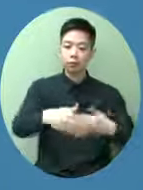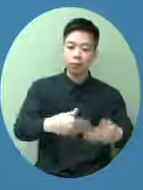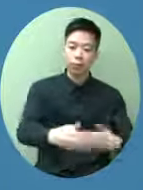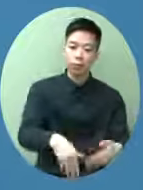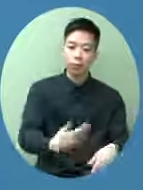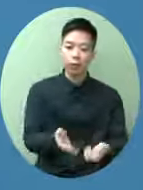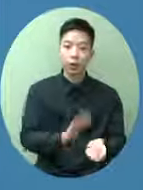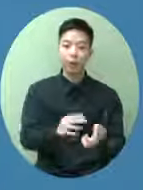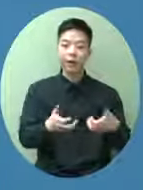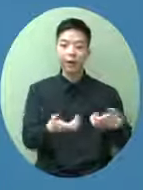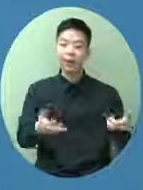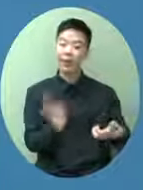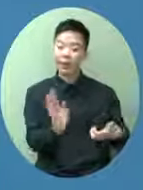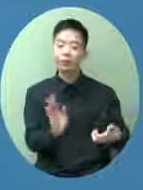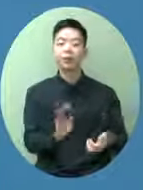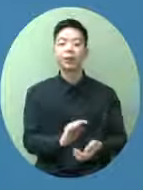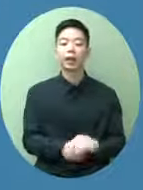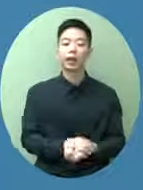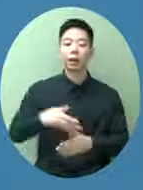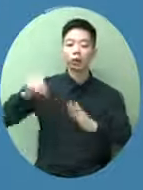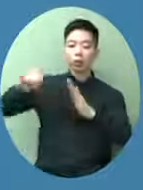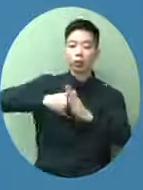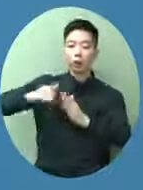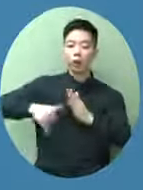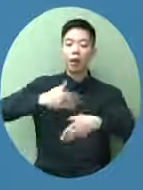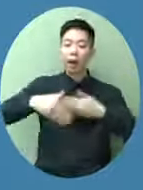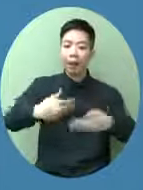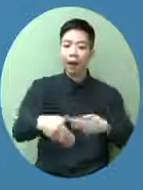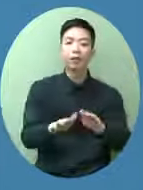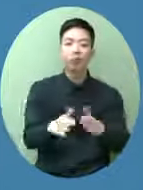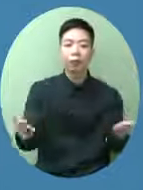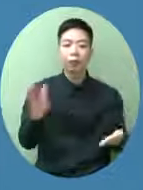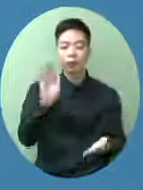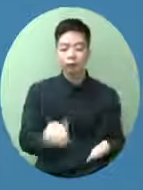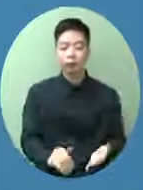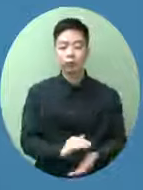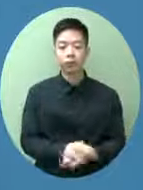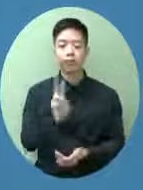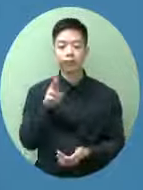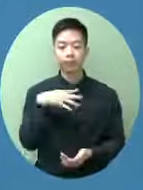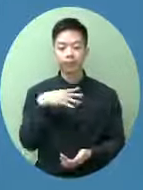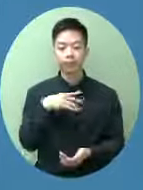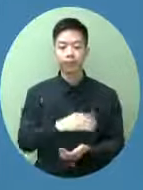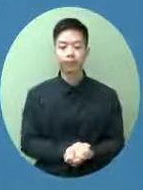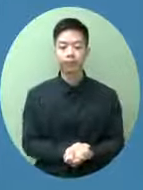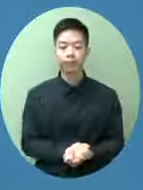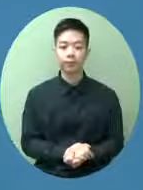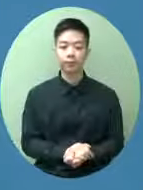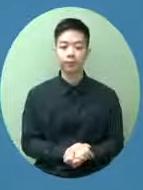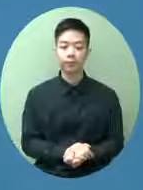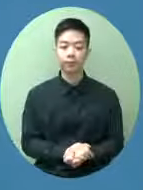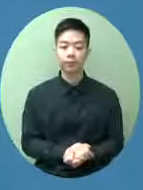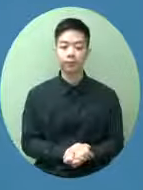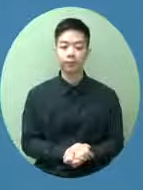about reassuring the businessthe international businessif you have read my last reportthe 19th